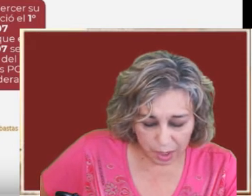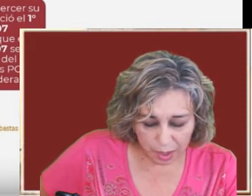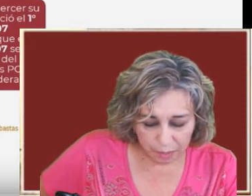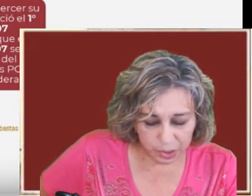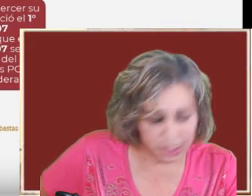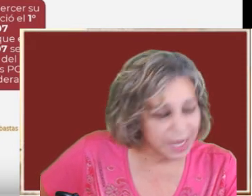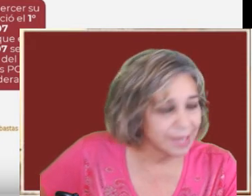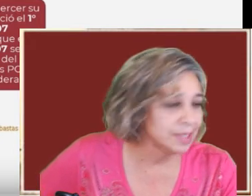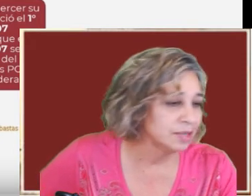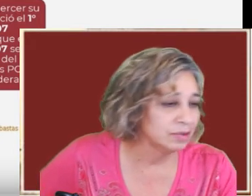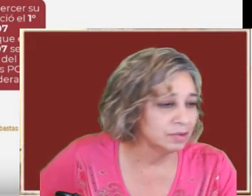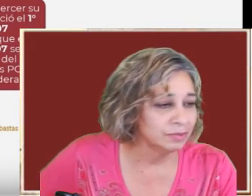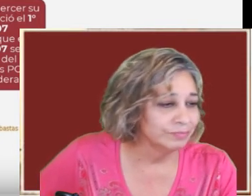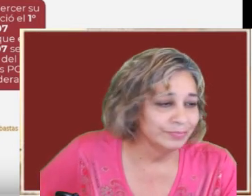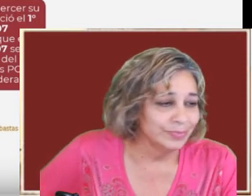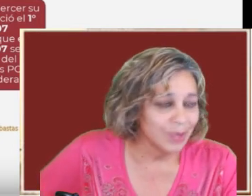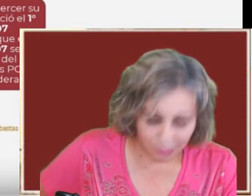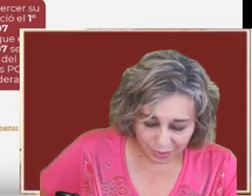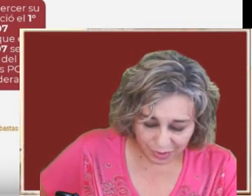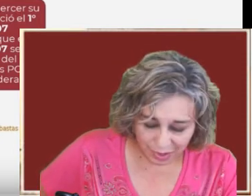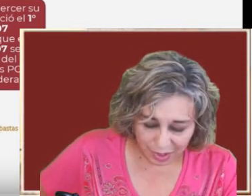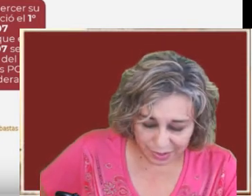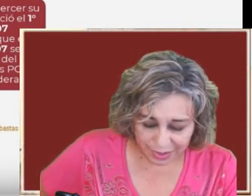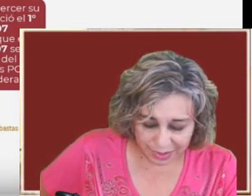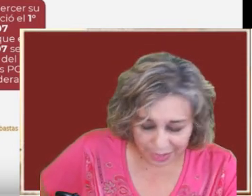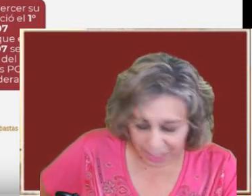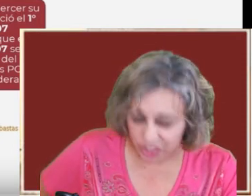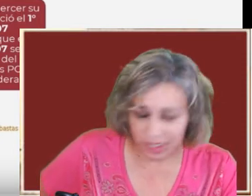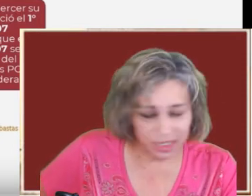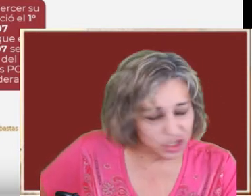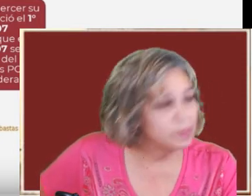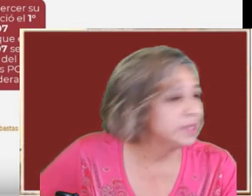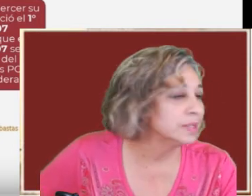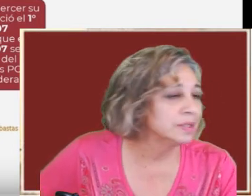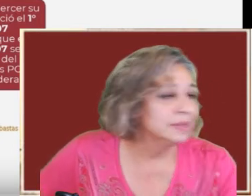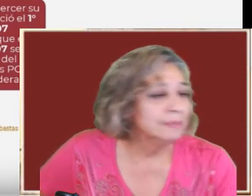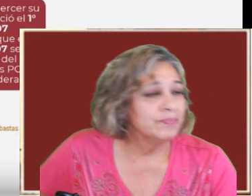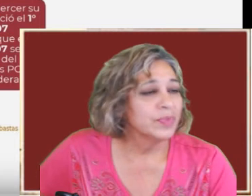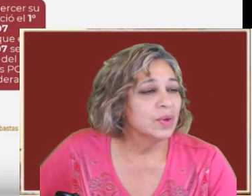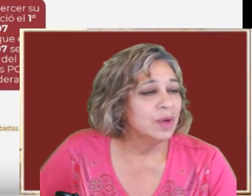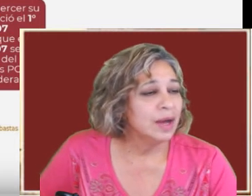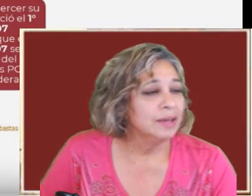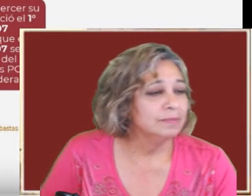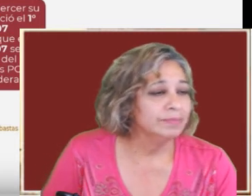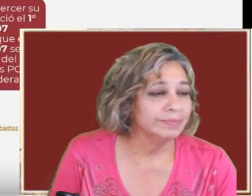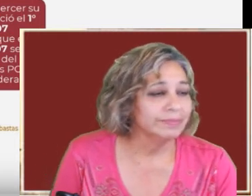to protect, or, you know, whatever you want to call it, cessation, adjournment,